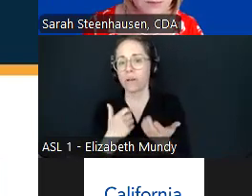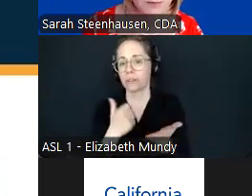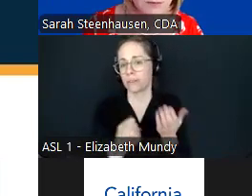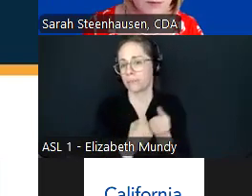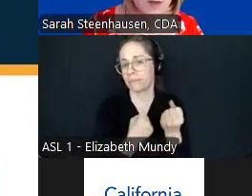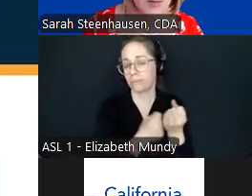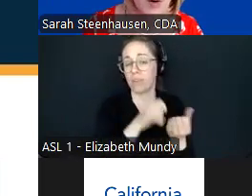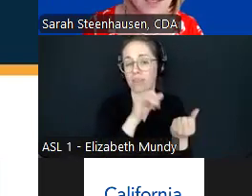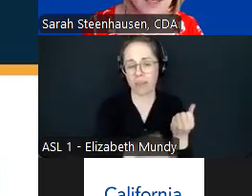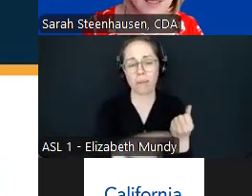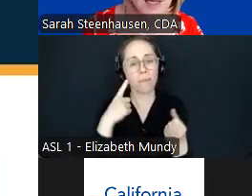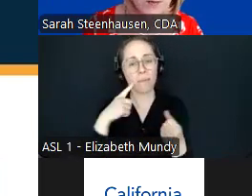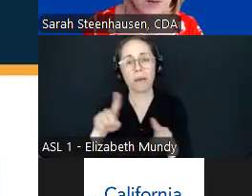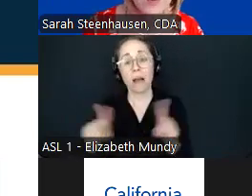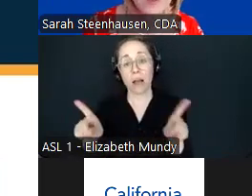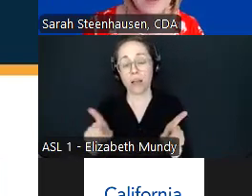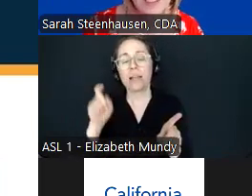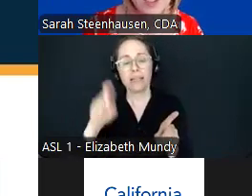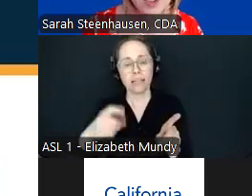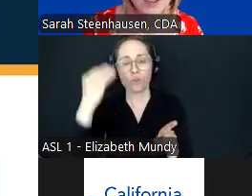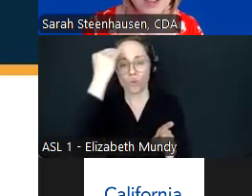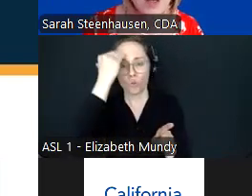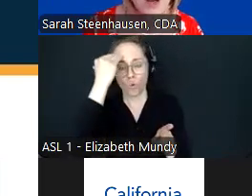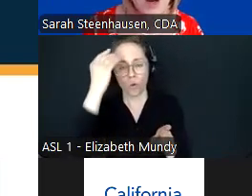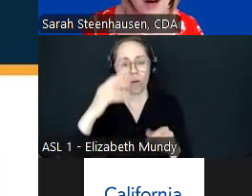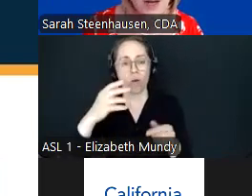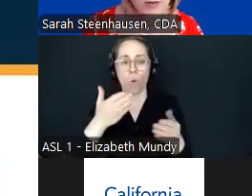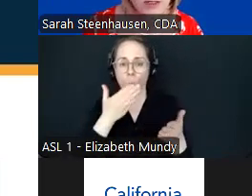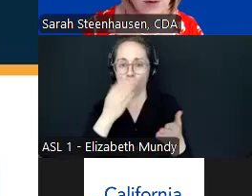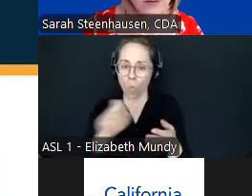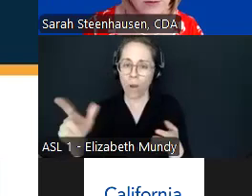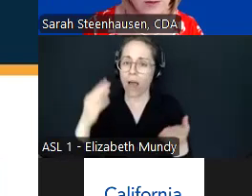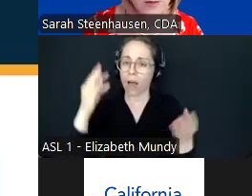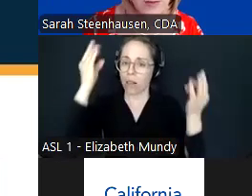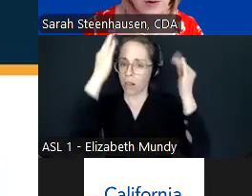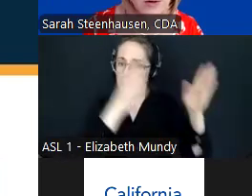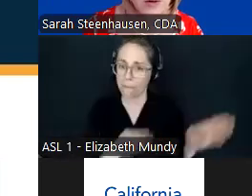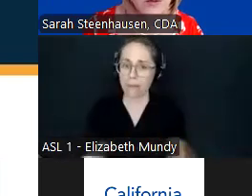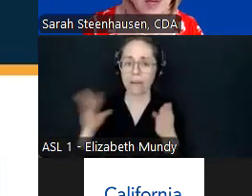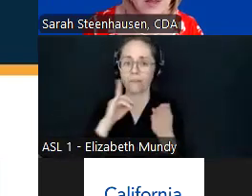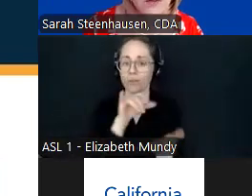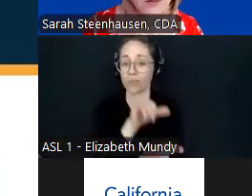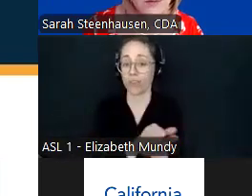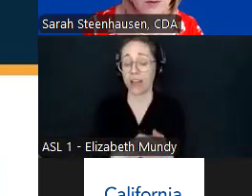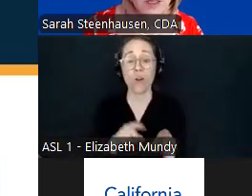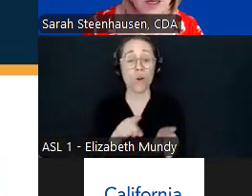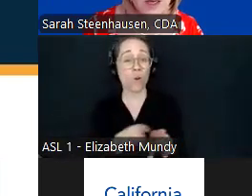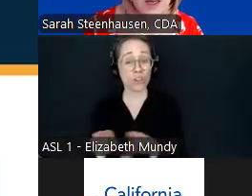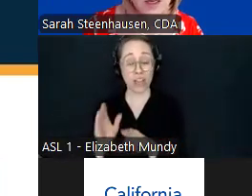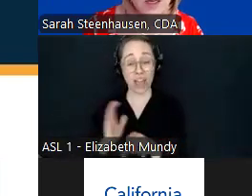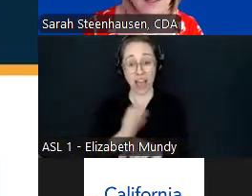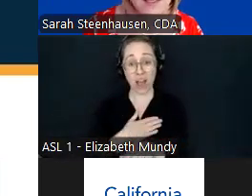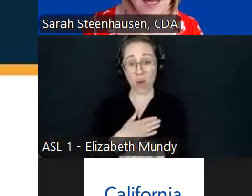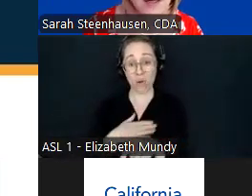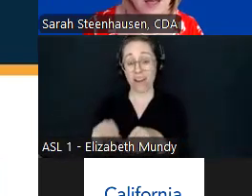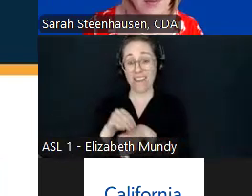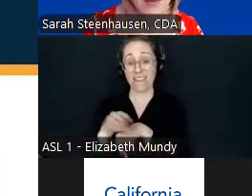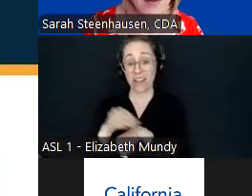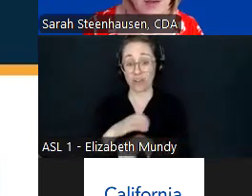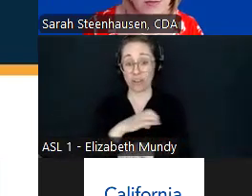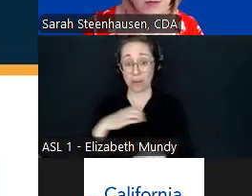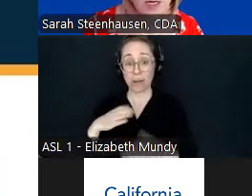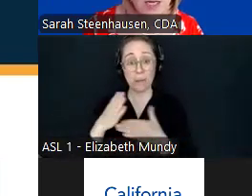out process, and we will be engaging our Equity Advisory Committee partners as we stand